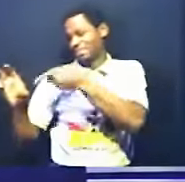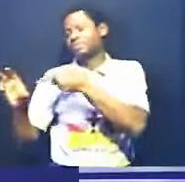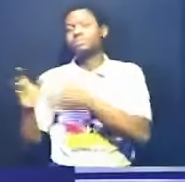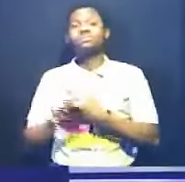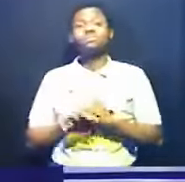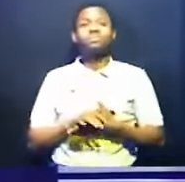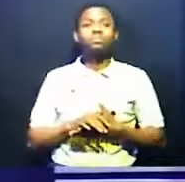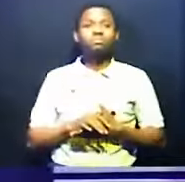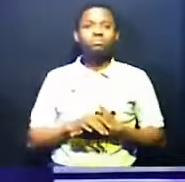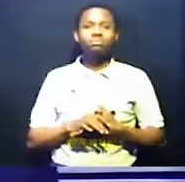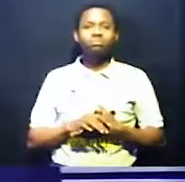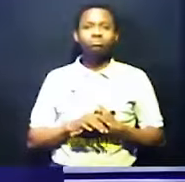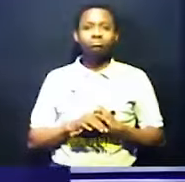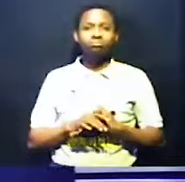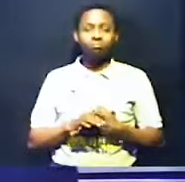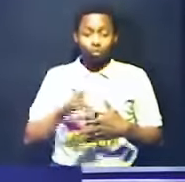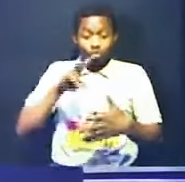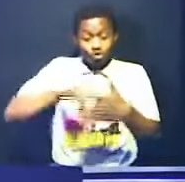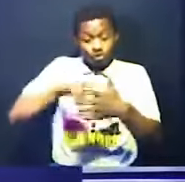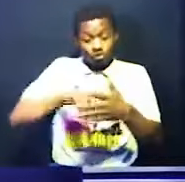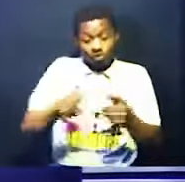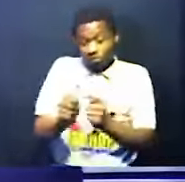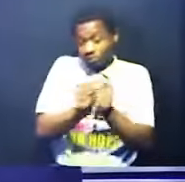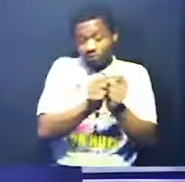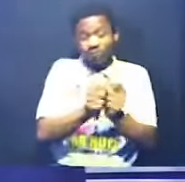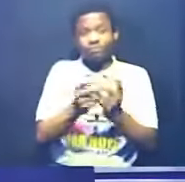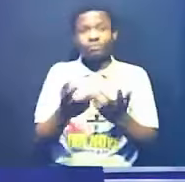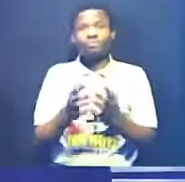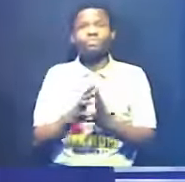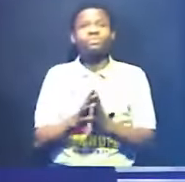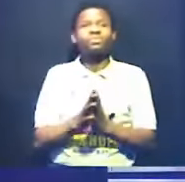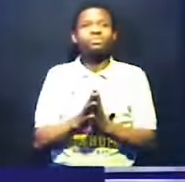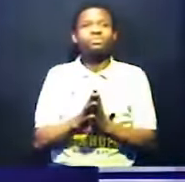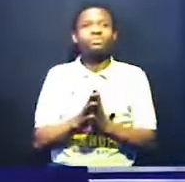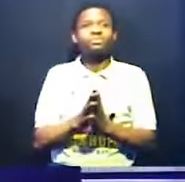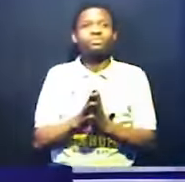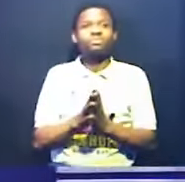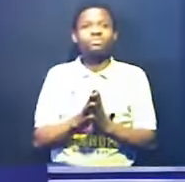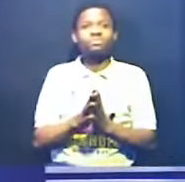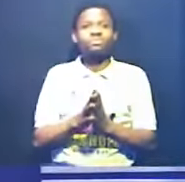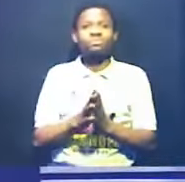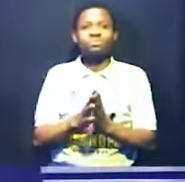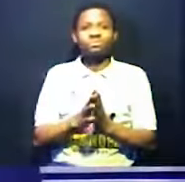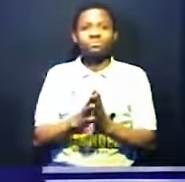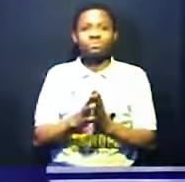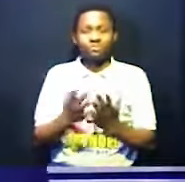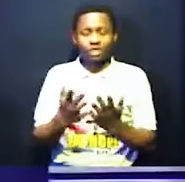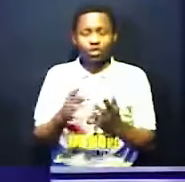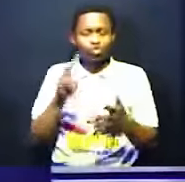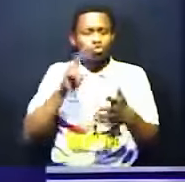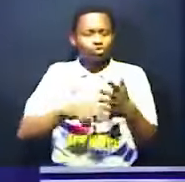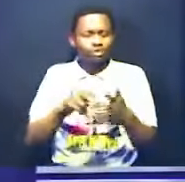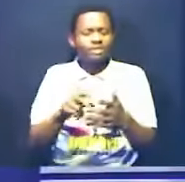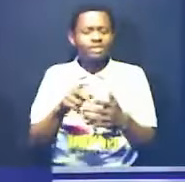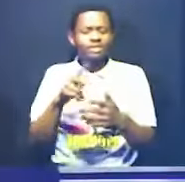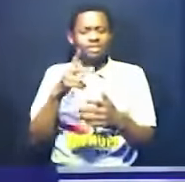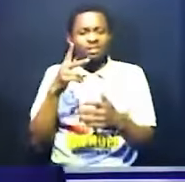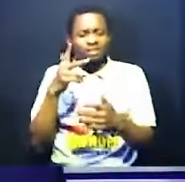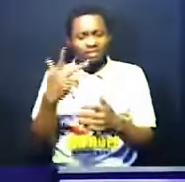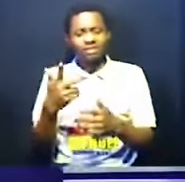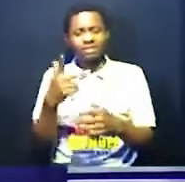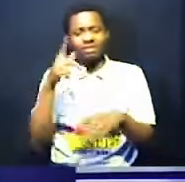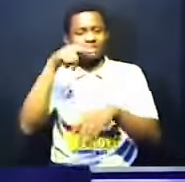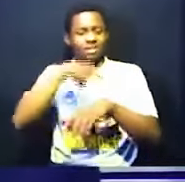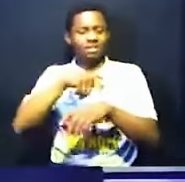And I want us to read together. I'll be reading from three versions of